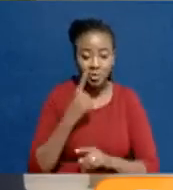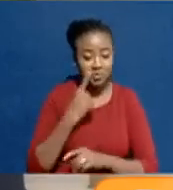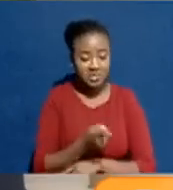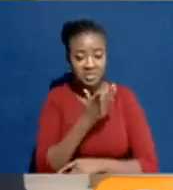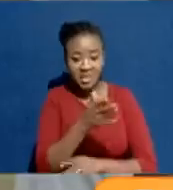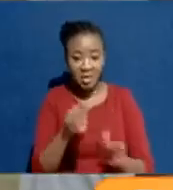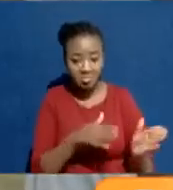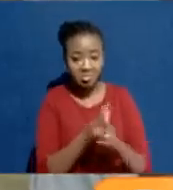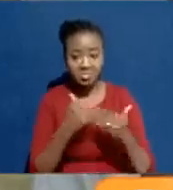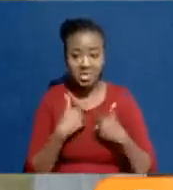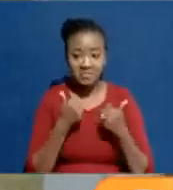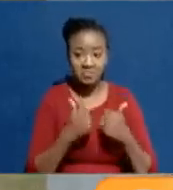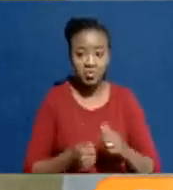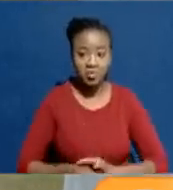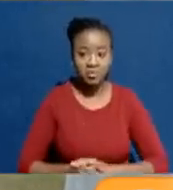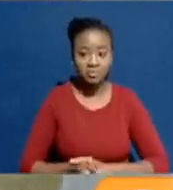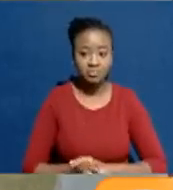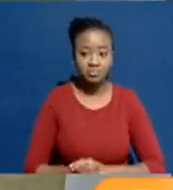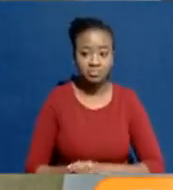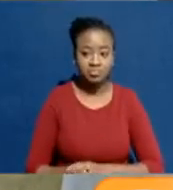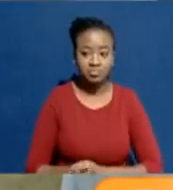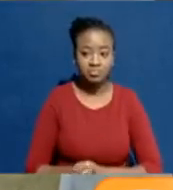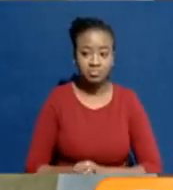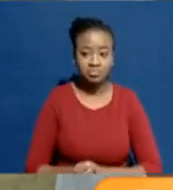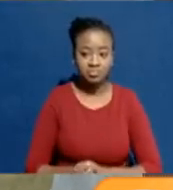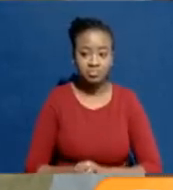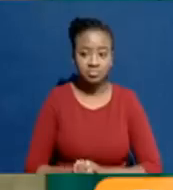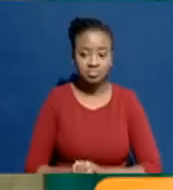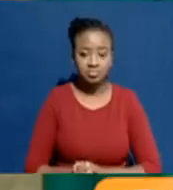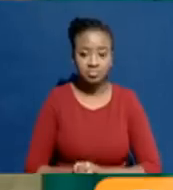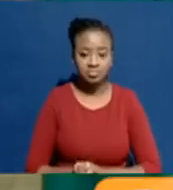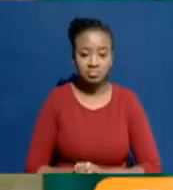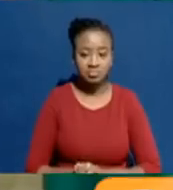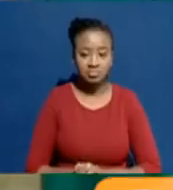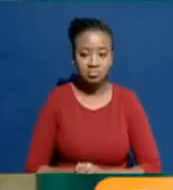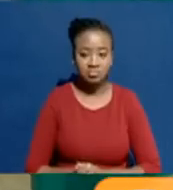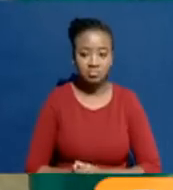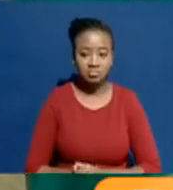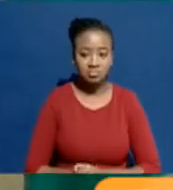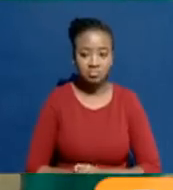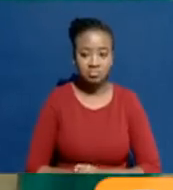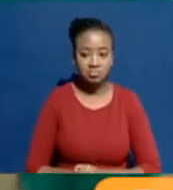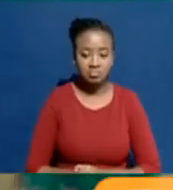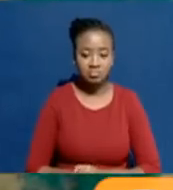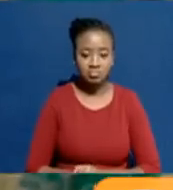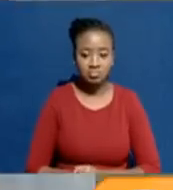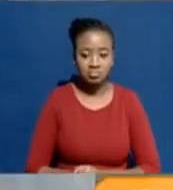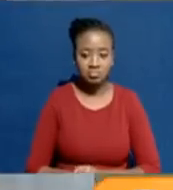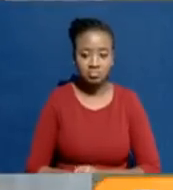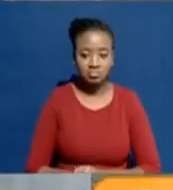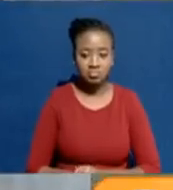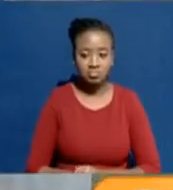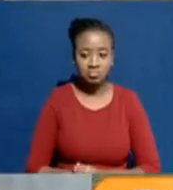content creation. Pombe imeisha kwenye harusi. Pombe imeisha kwenye harusi. Aya wafuasi. Tusaidie wa mama.